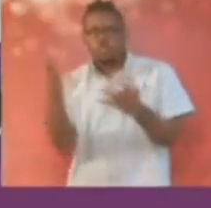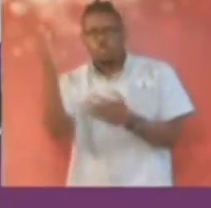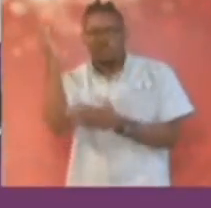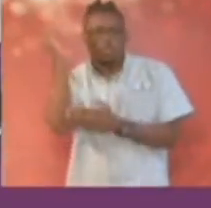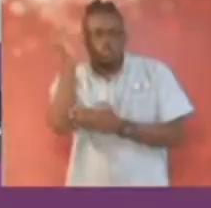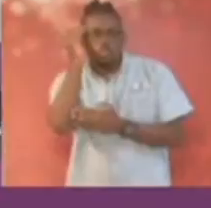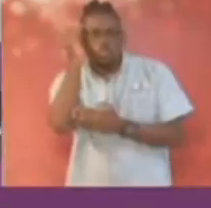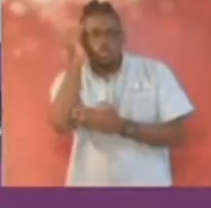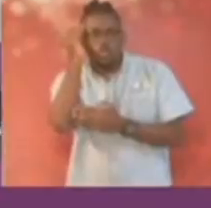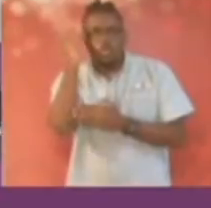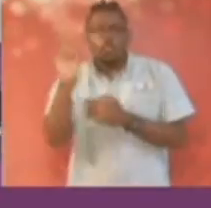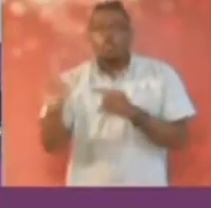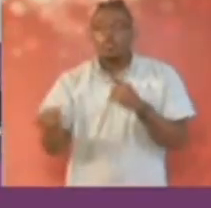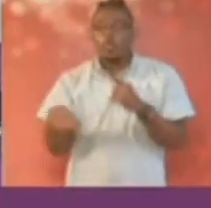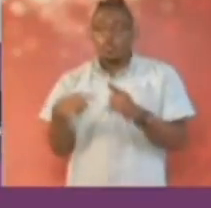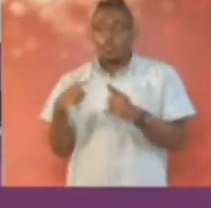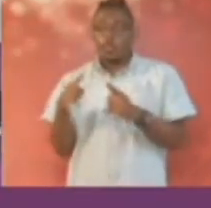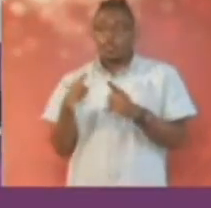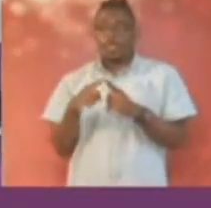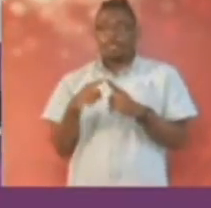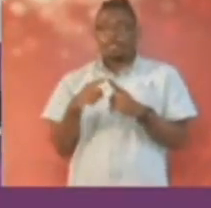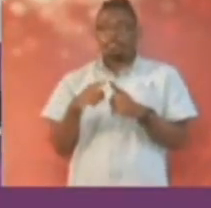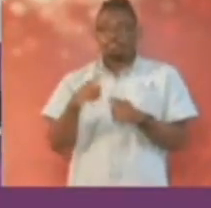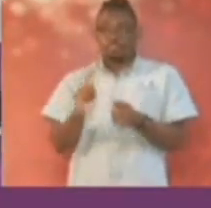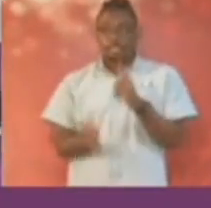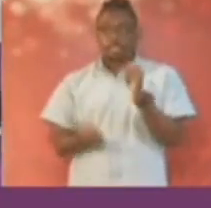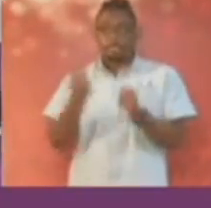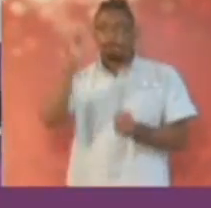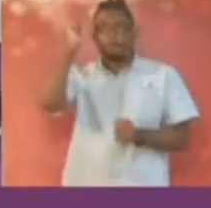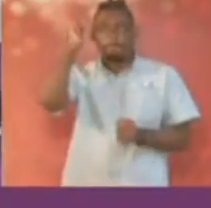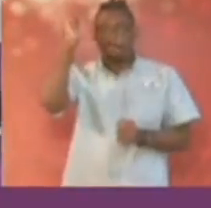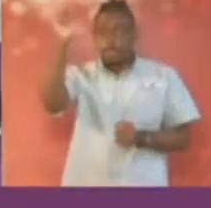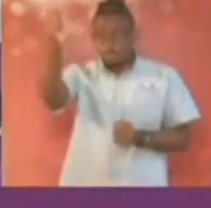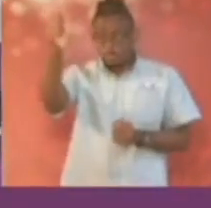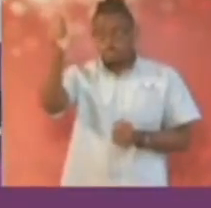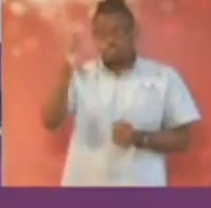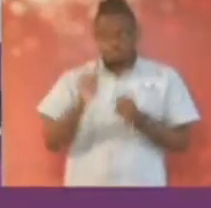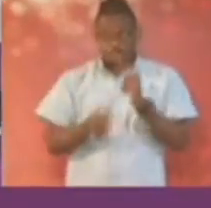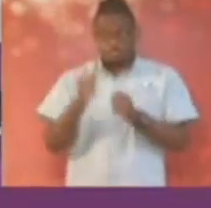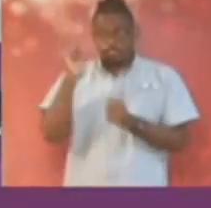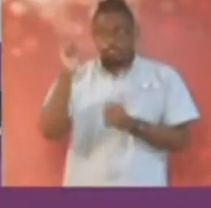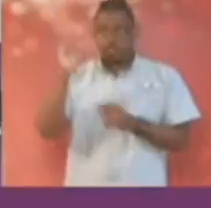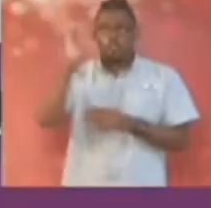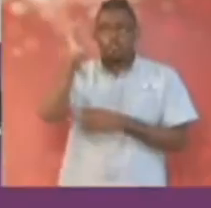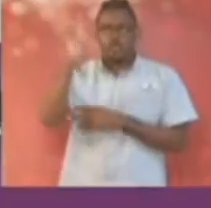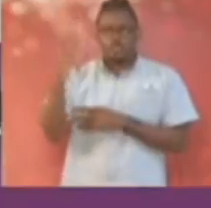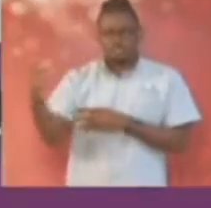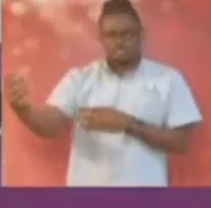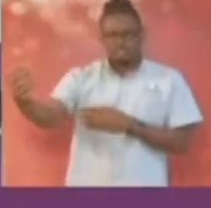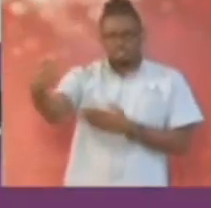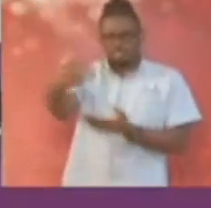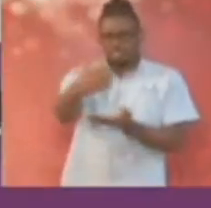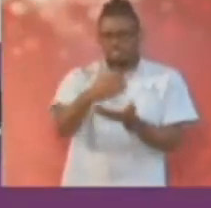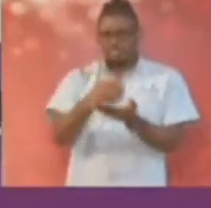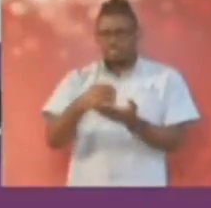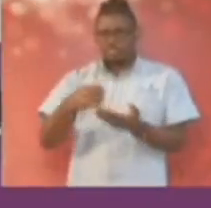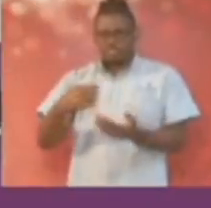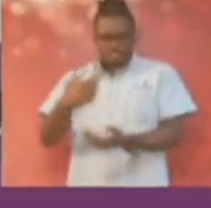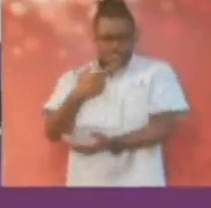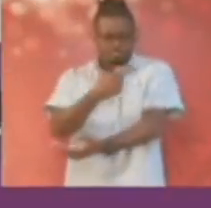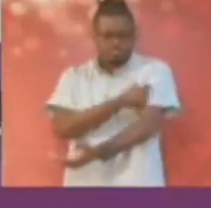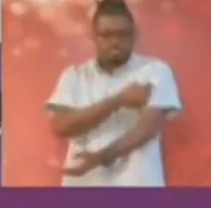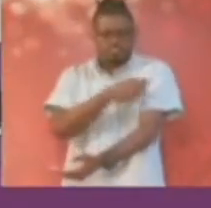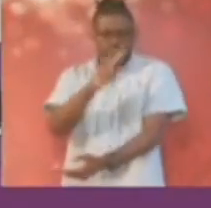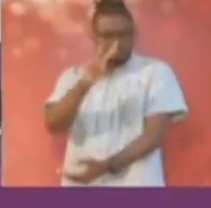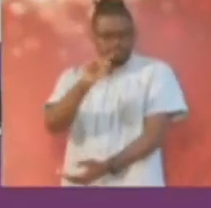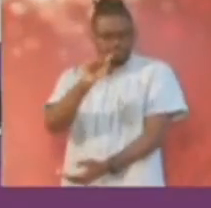when does Trinidad and Tobago start getting access to a vaccine if it is starting to show itself as successful? That is, all things considered, that it's